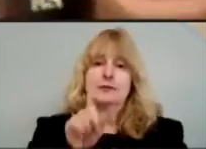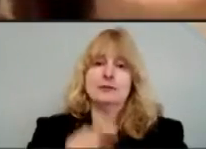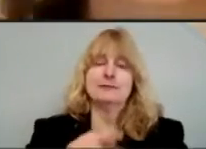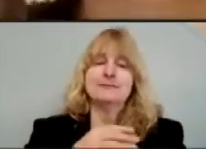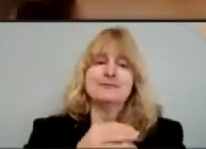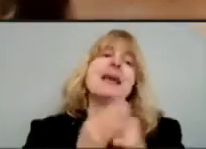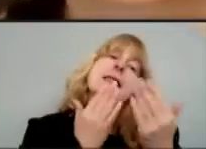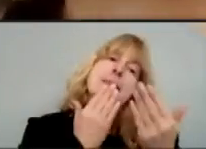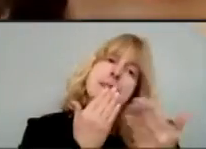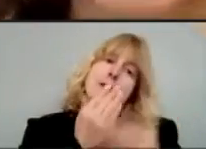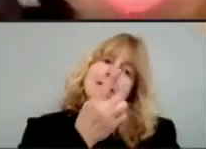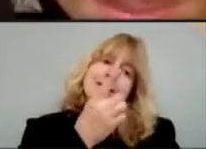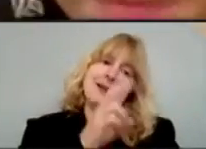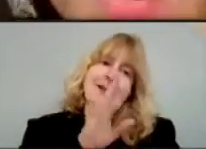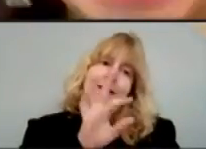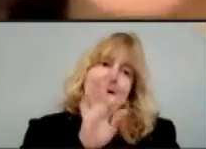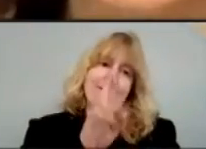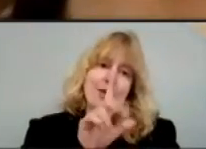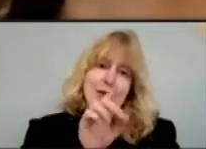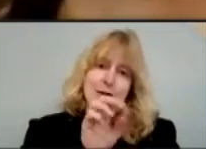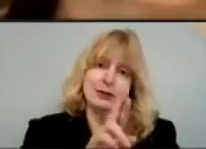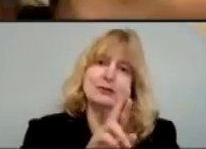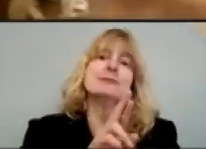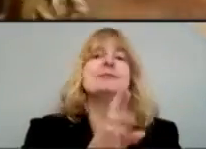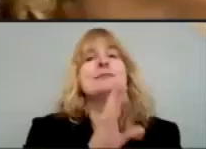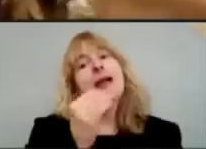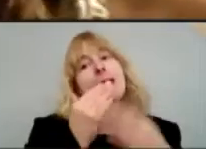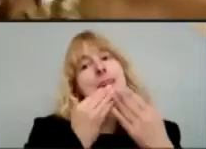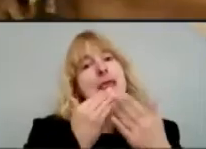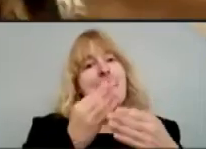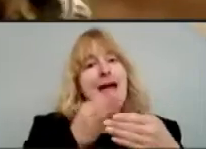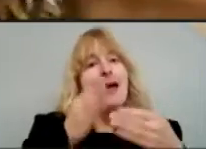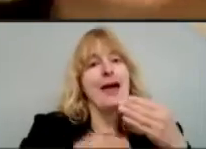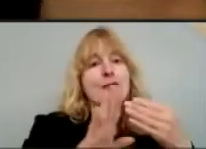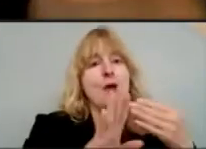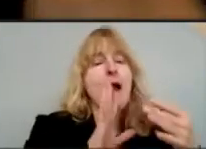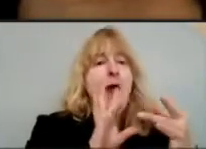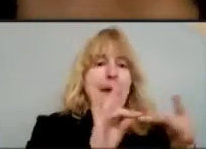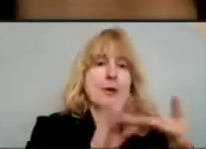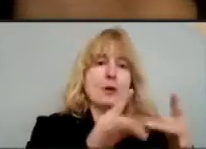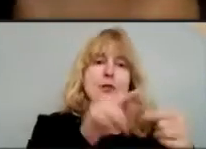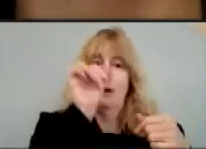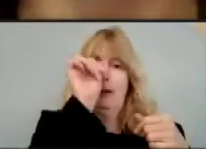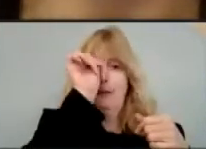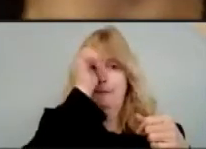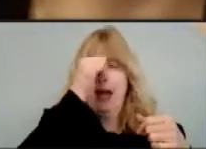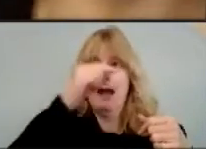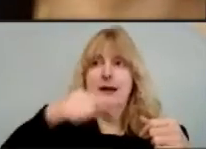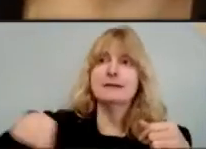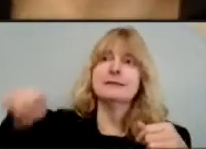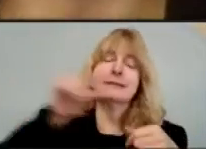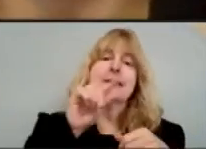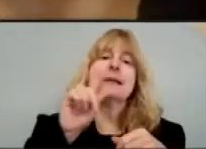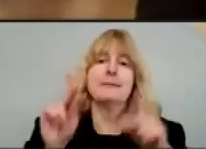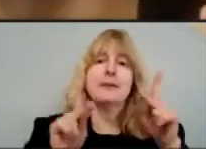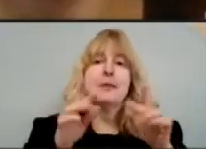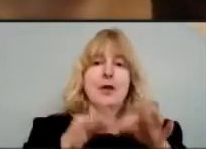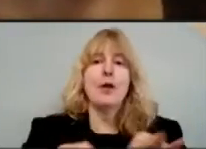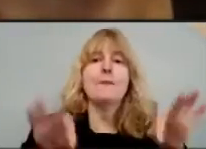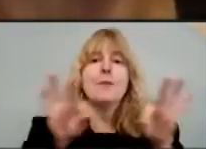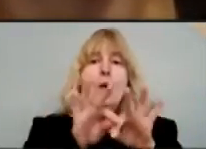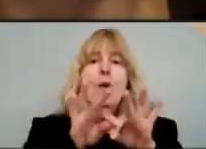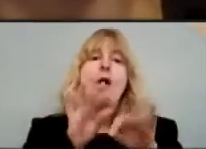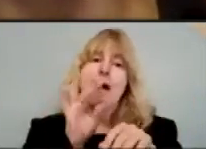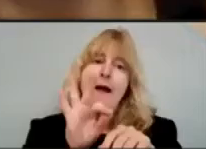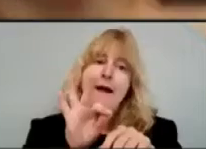Fuller. And thank you in particular for at the end of your comments, you reminded our viewers about the importance of engaging their